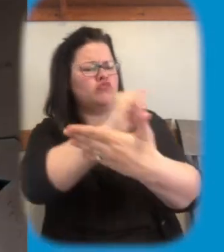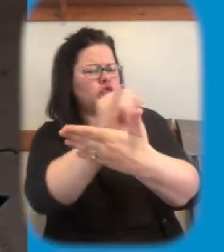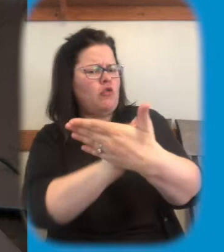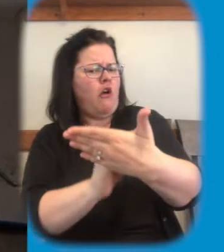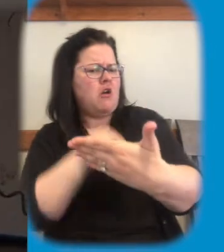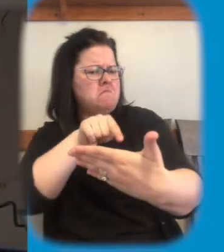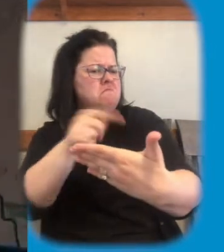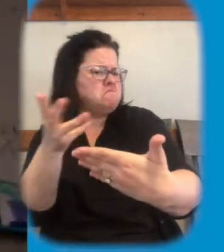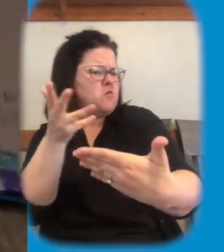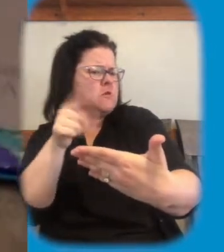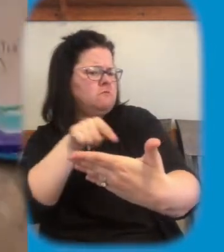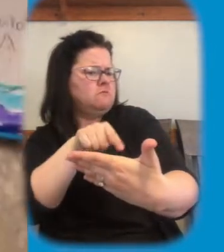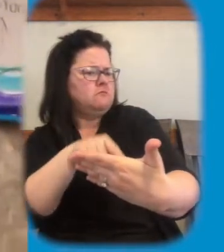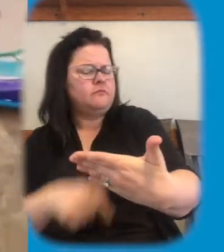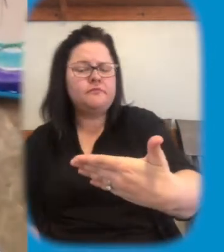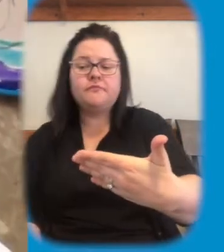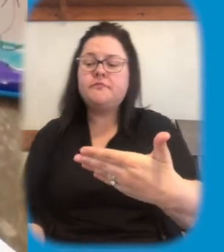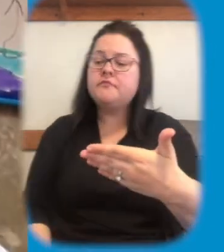about what you drew here.